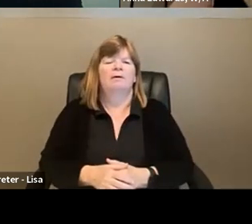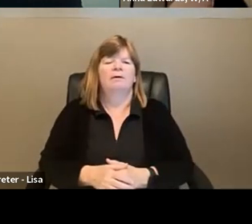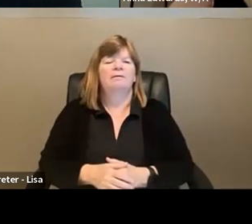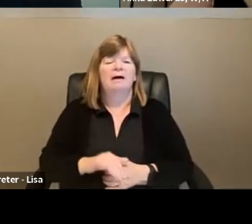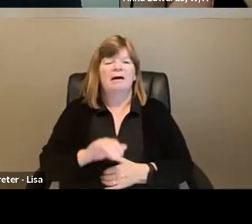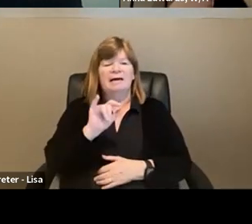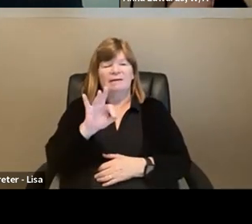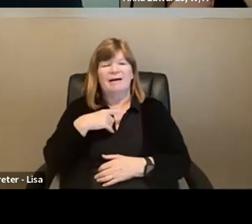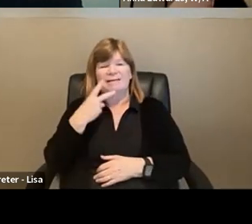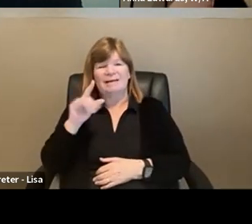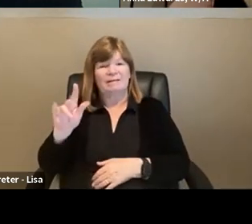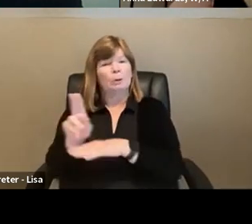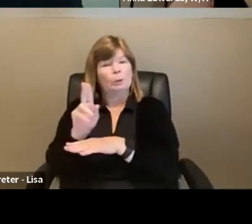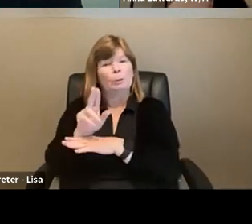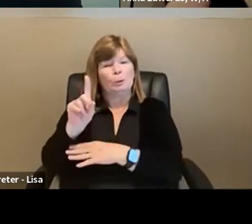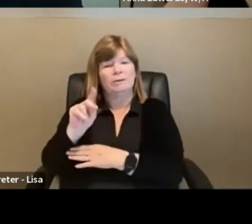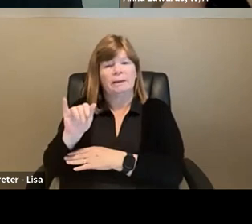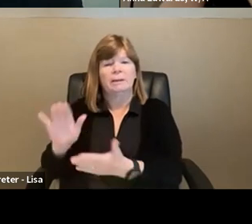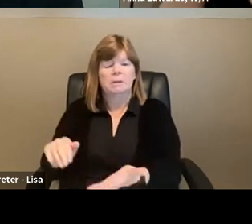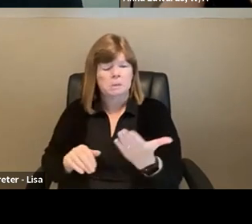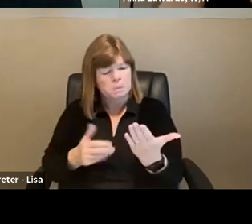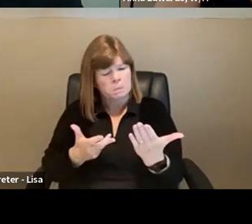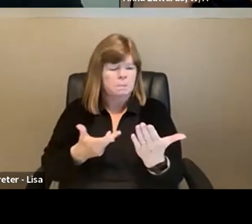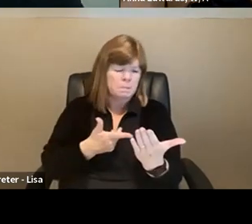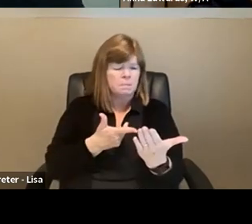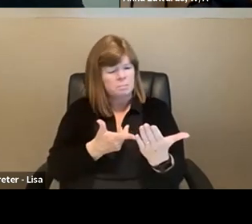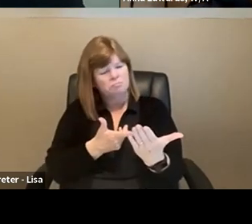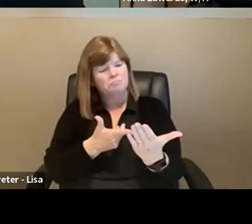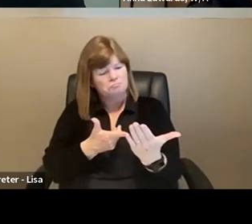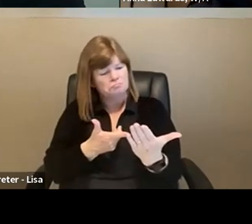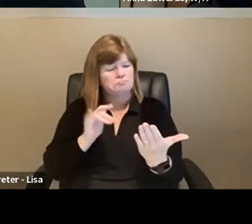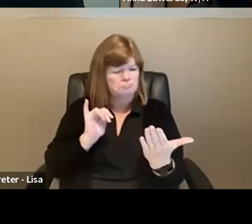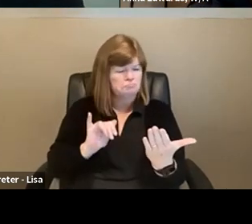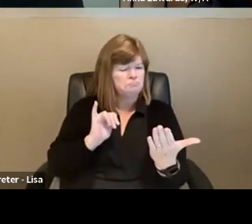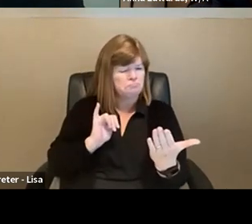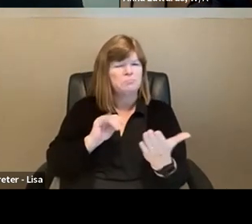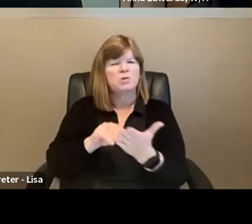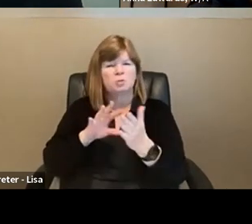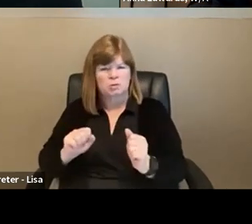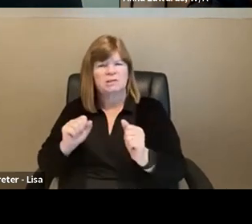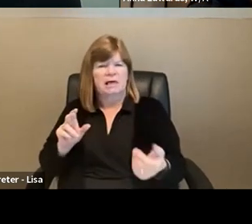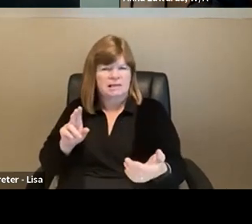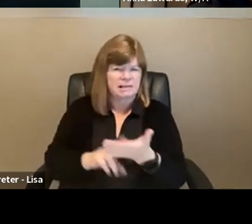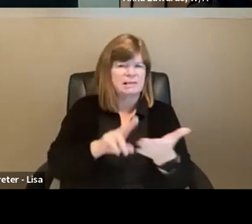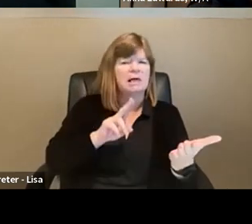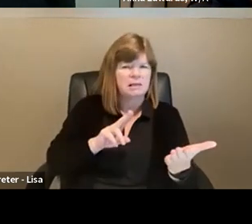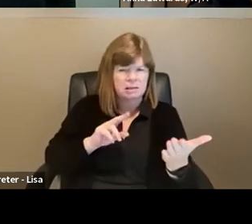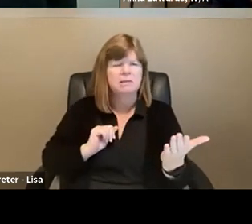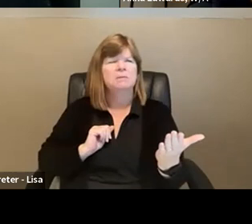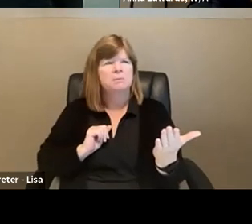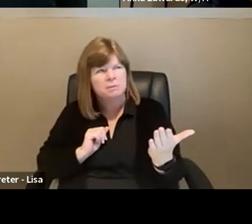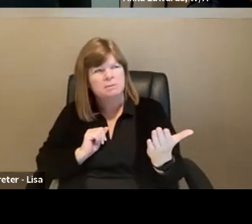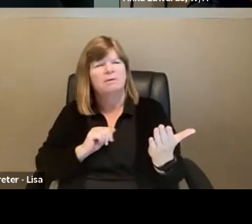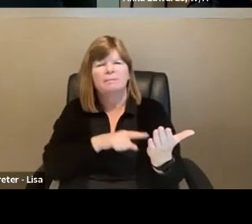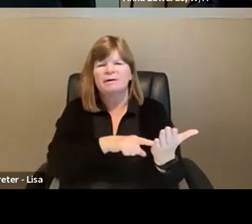see usage data, yes, it's telling me there's a great connectivity. Students can sign in, but it's really